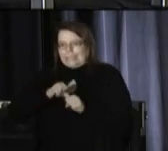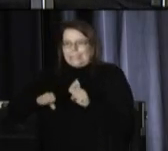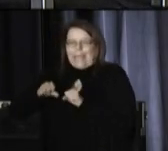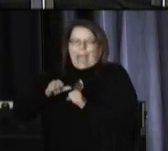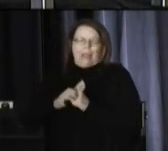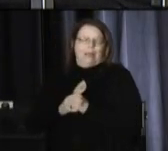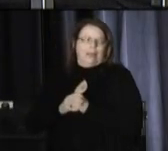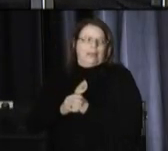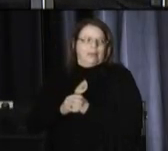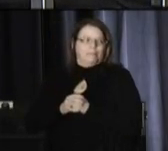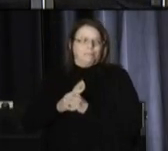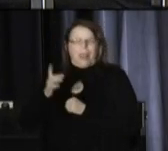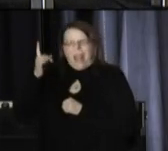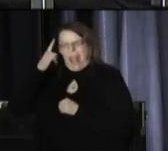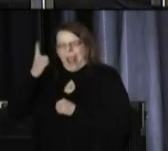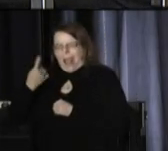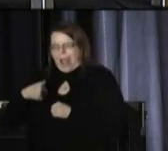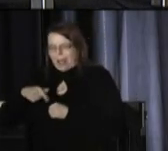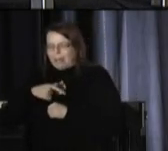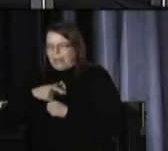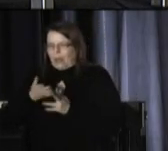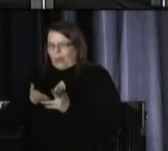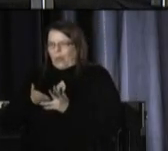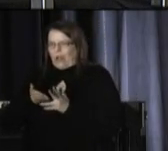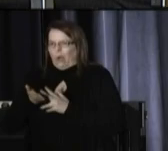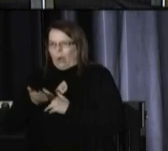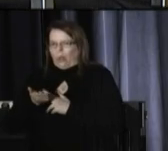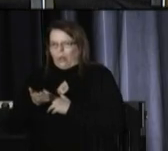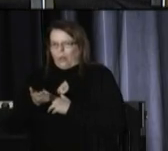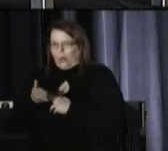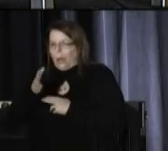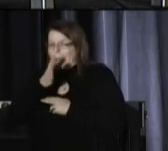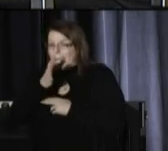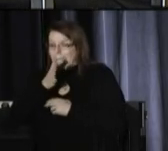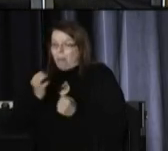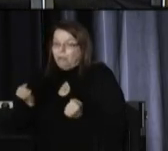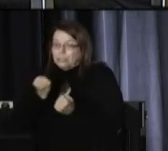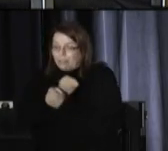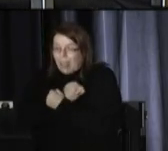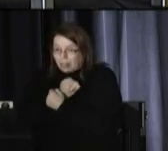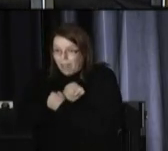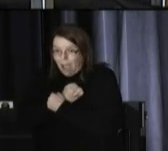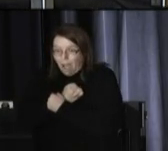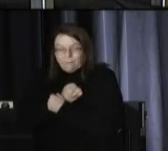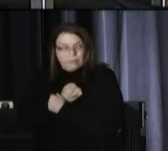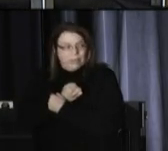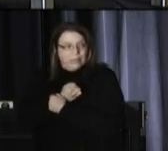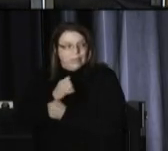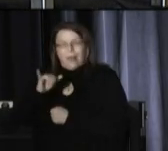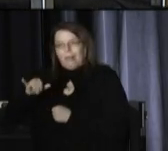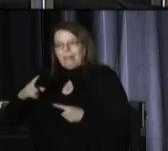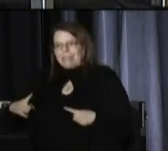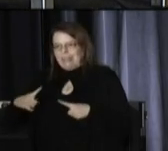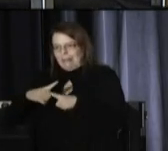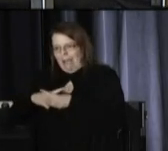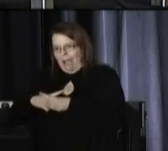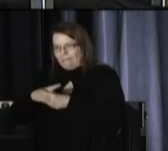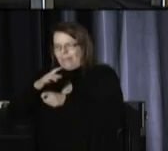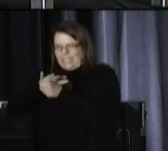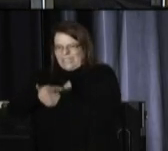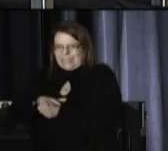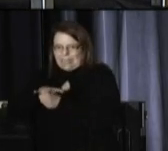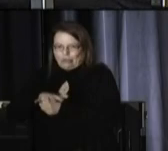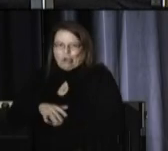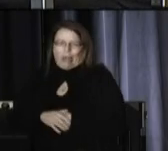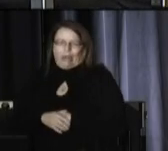think, you know, we can go through, you know, and mothers that love, that's kind of in conflict and tension. I think that